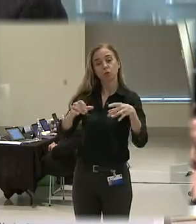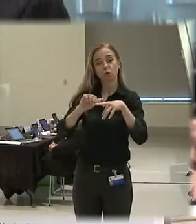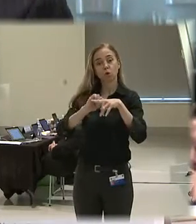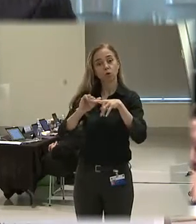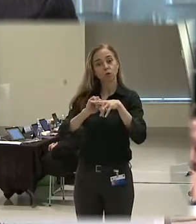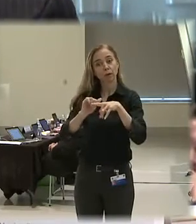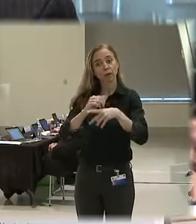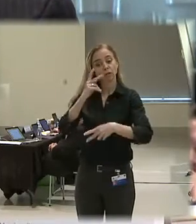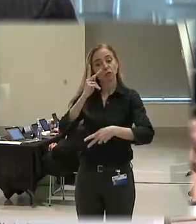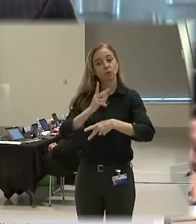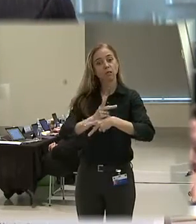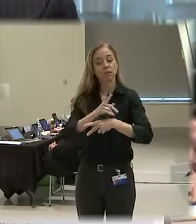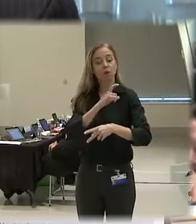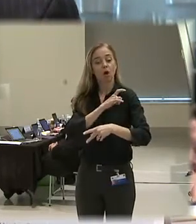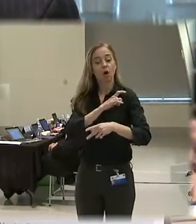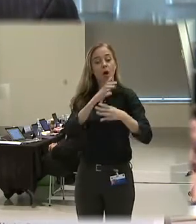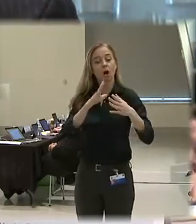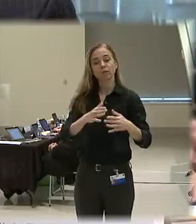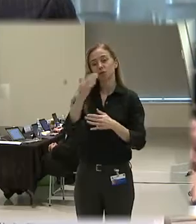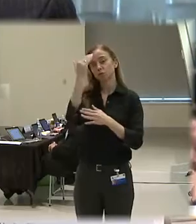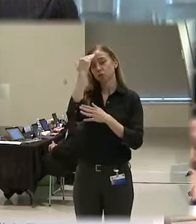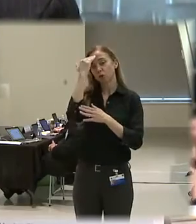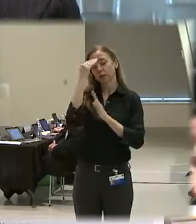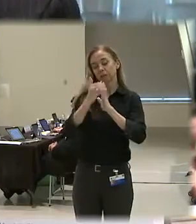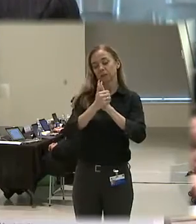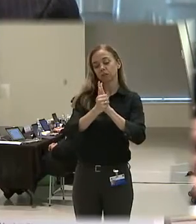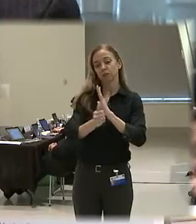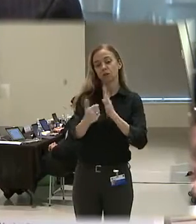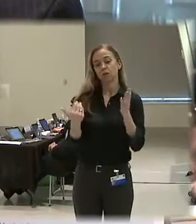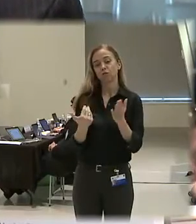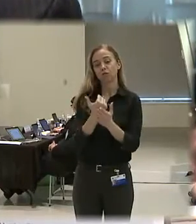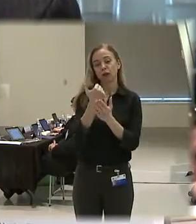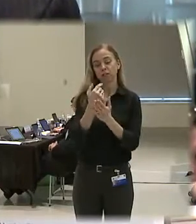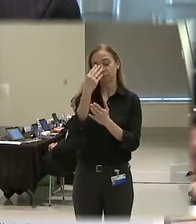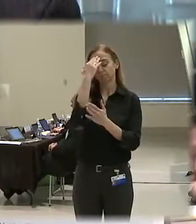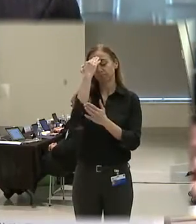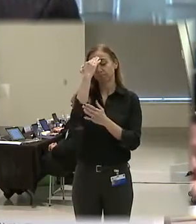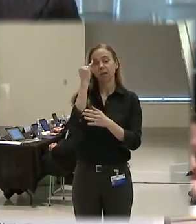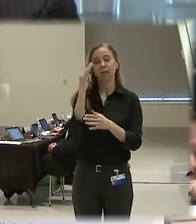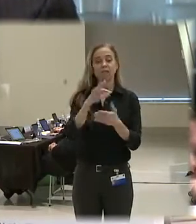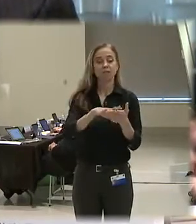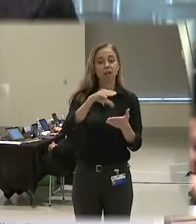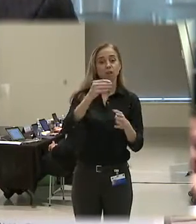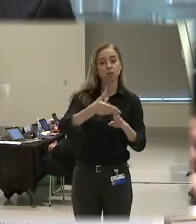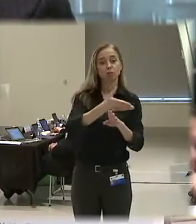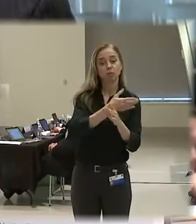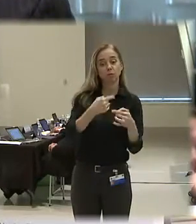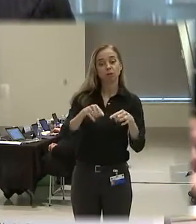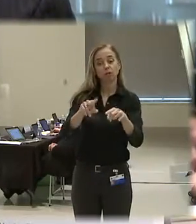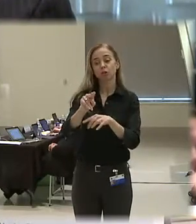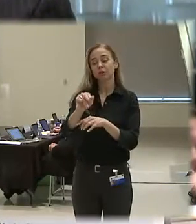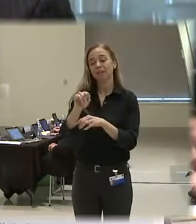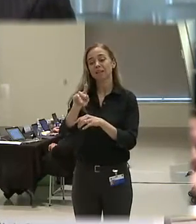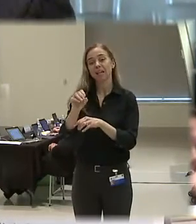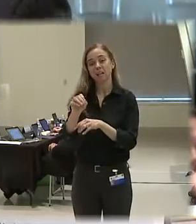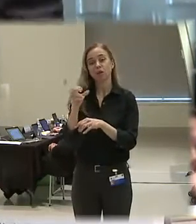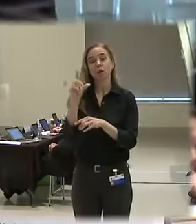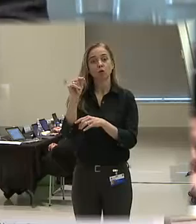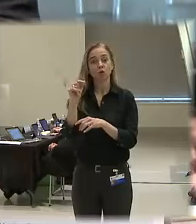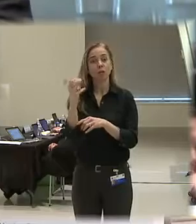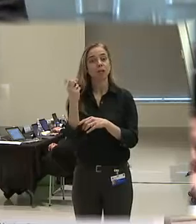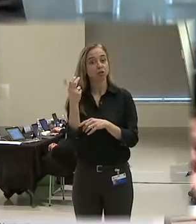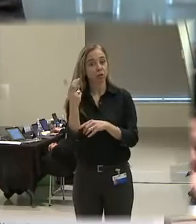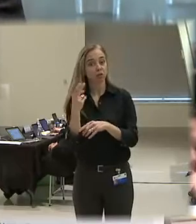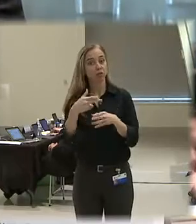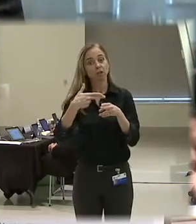in order to keep officers' knowledge and skills fresh that they exhibited and learned before and during the NATO summit of 2012.